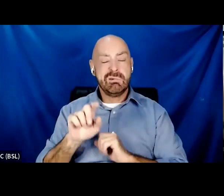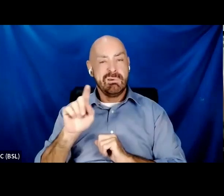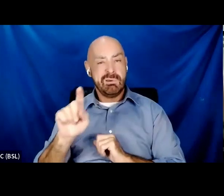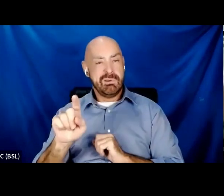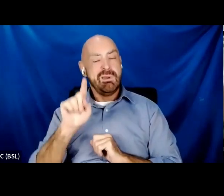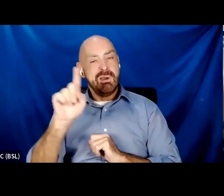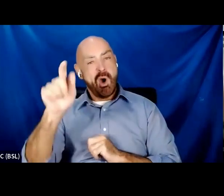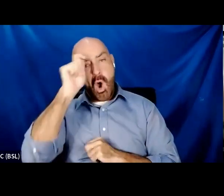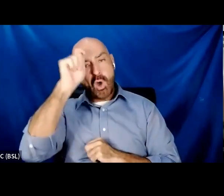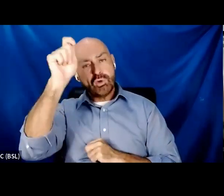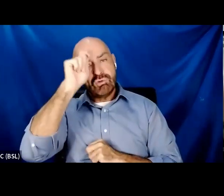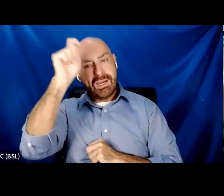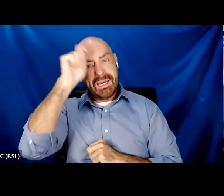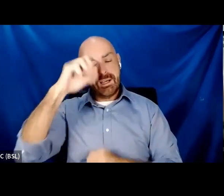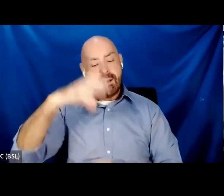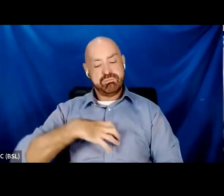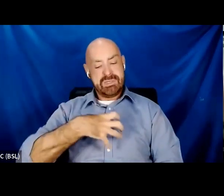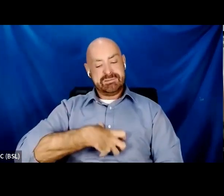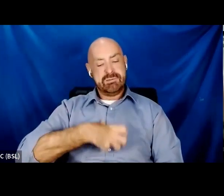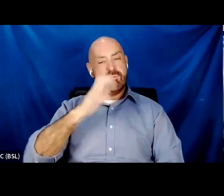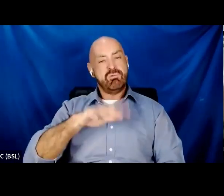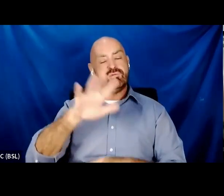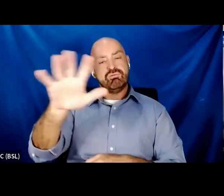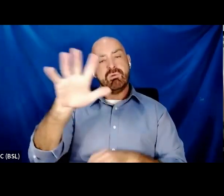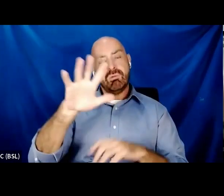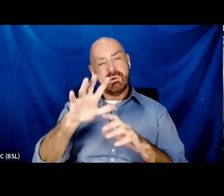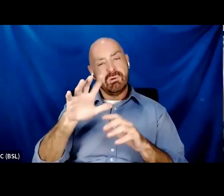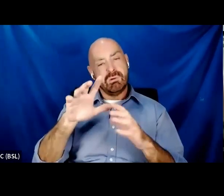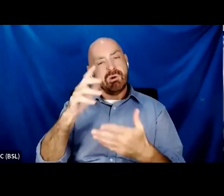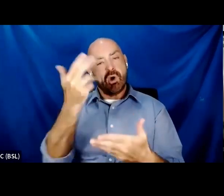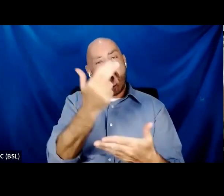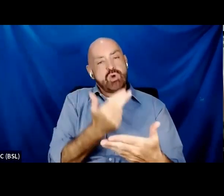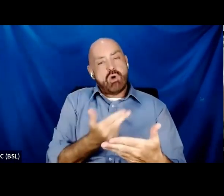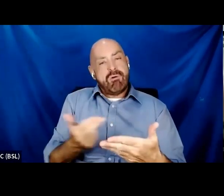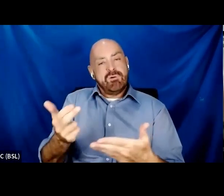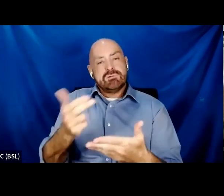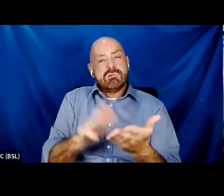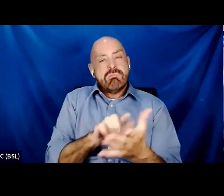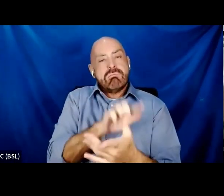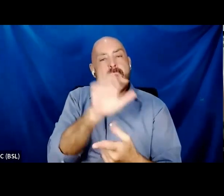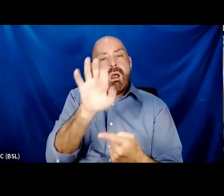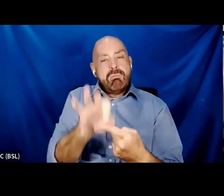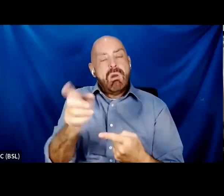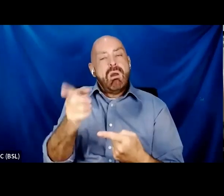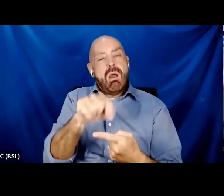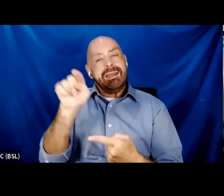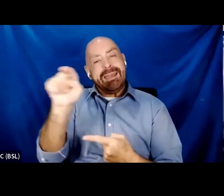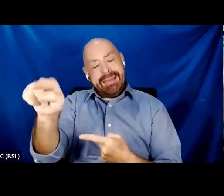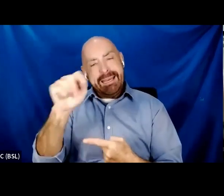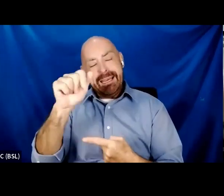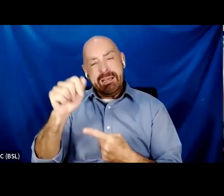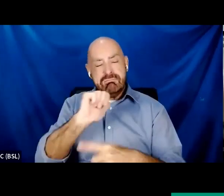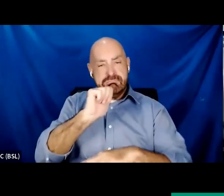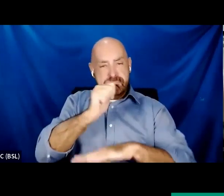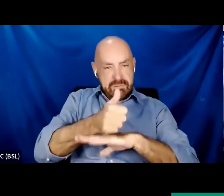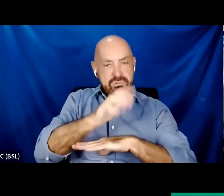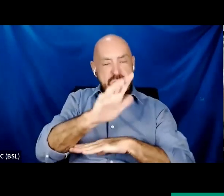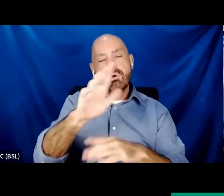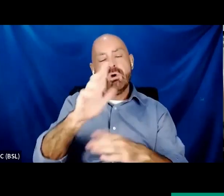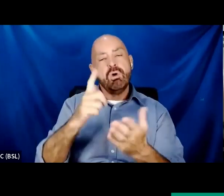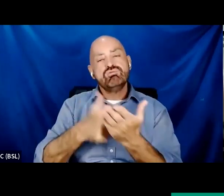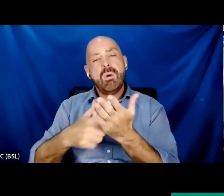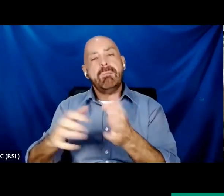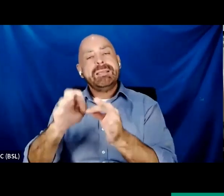president of the Society of Cartographers, and is a patron of Road Peace, the